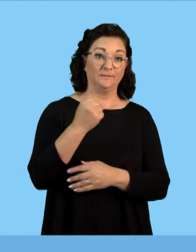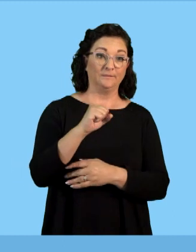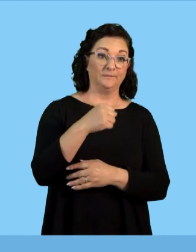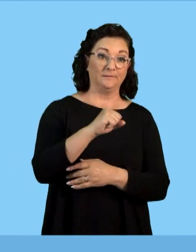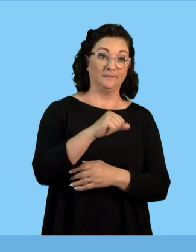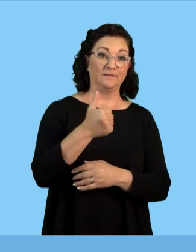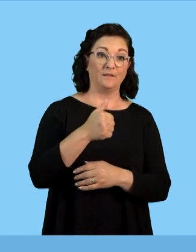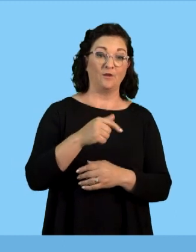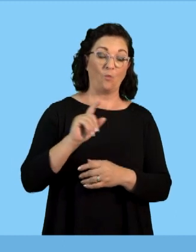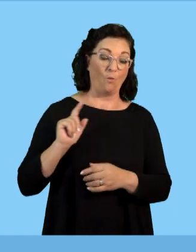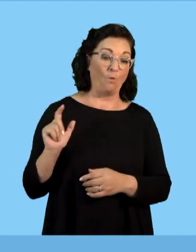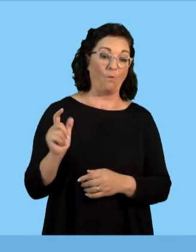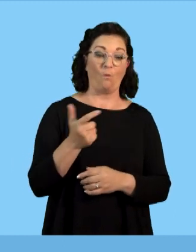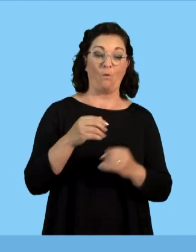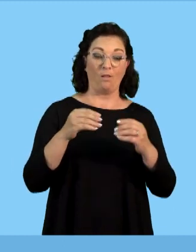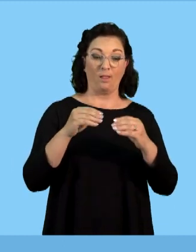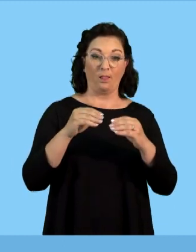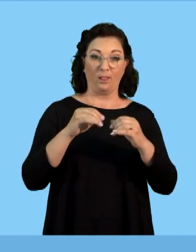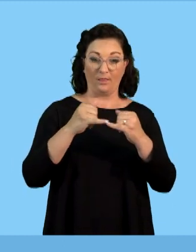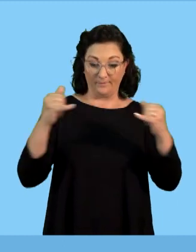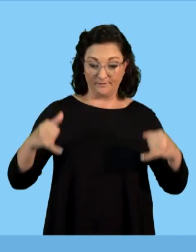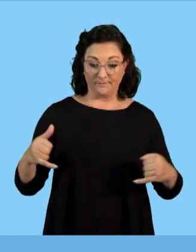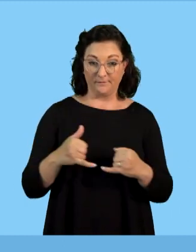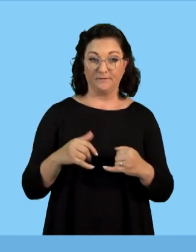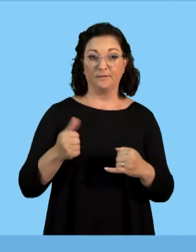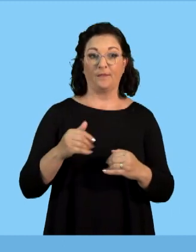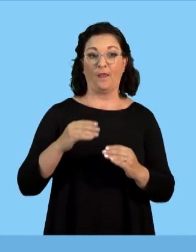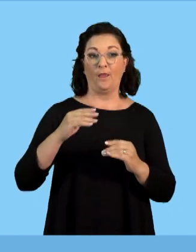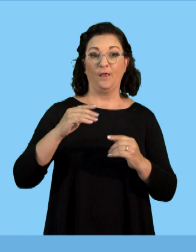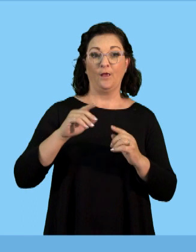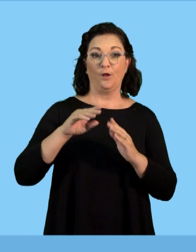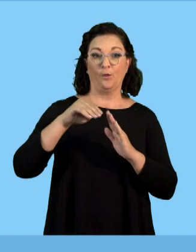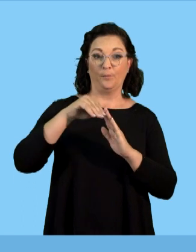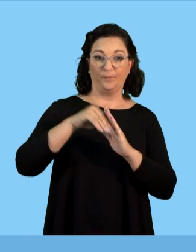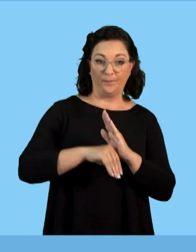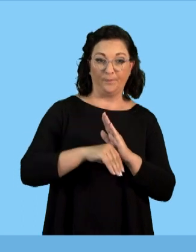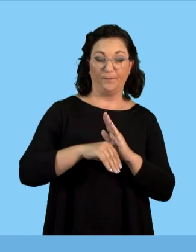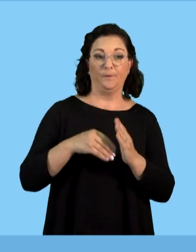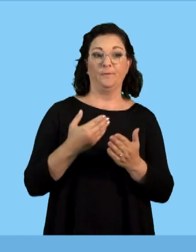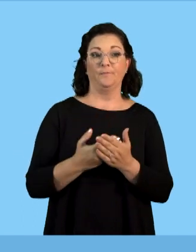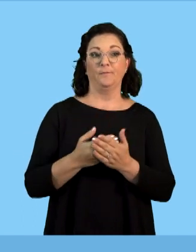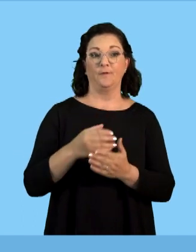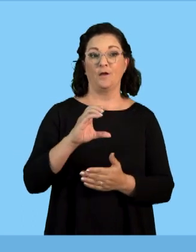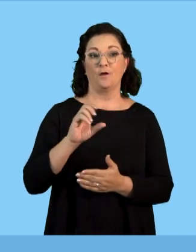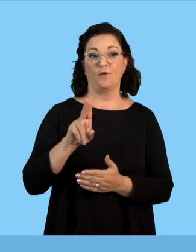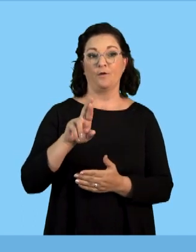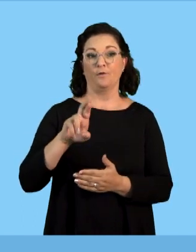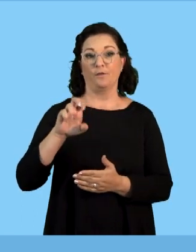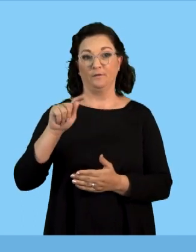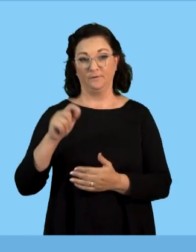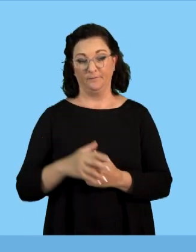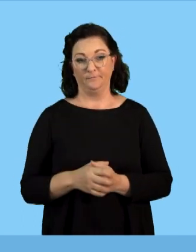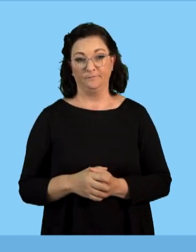current in the whole circuit decreases. So if you add more resistors in series, the current of the whole circuit